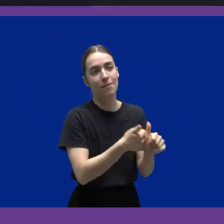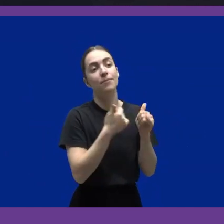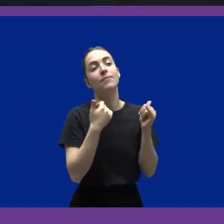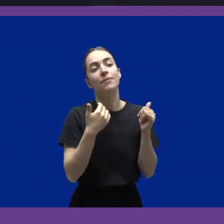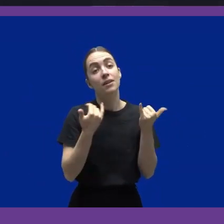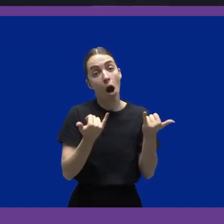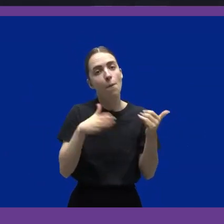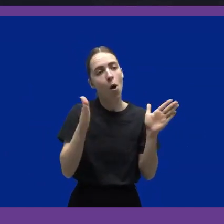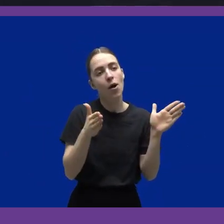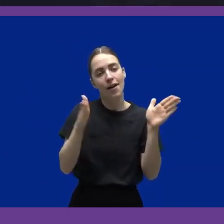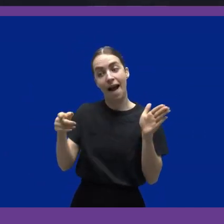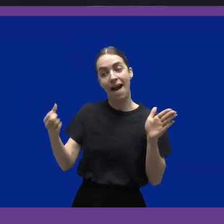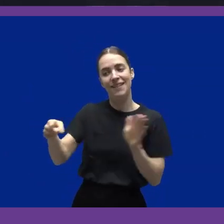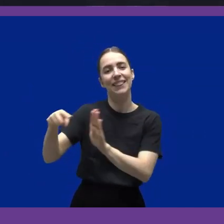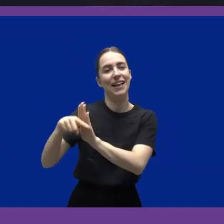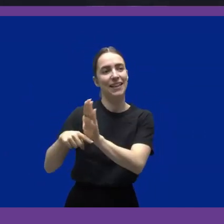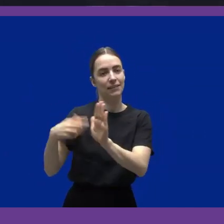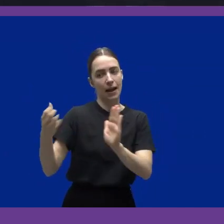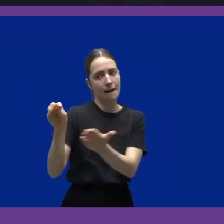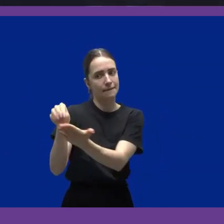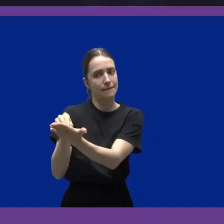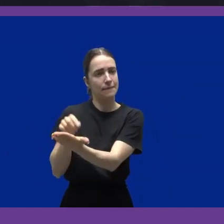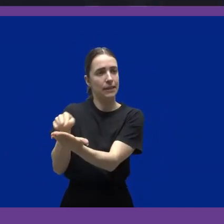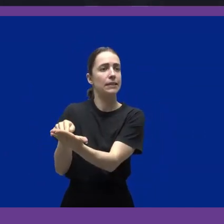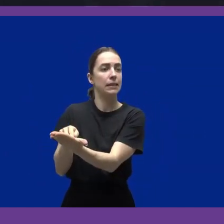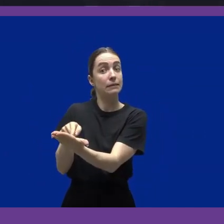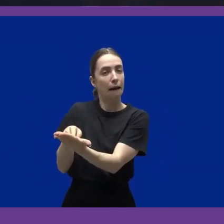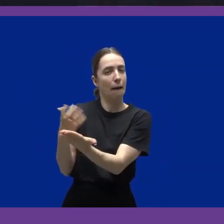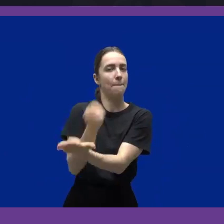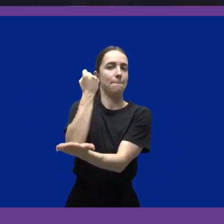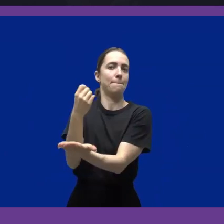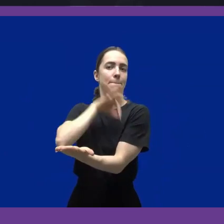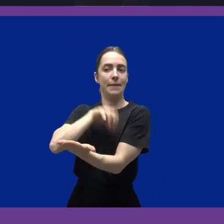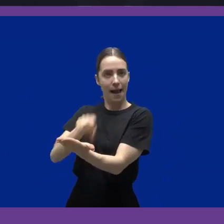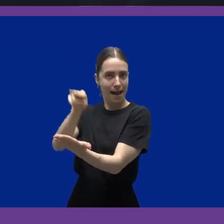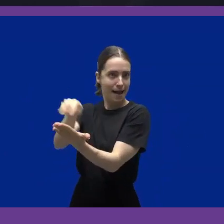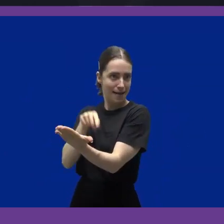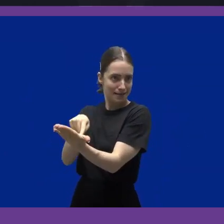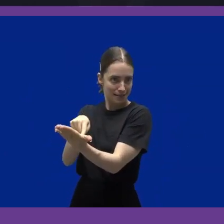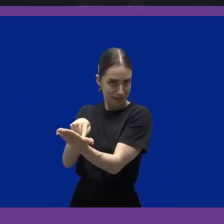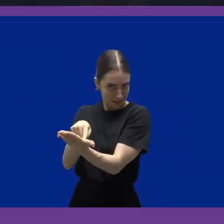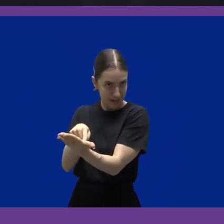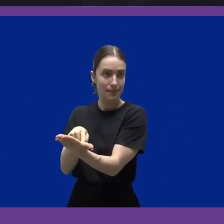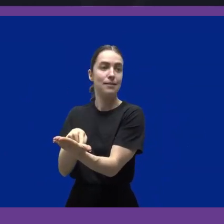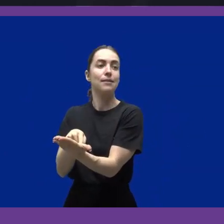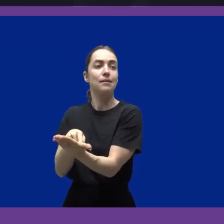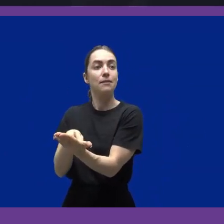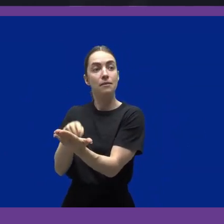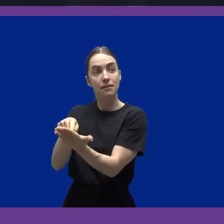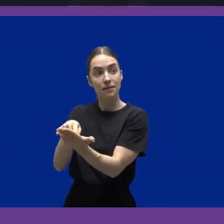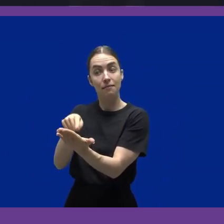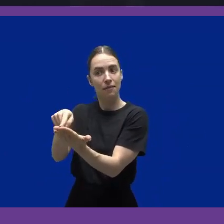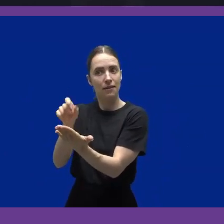in the directive and make sure that your product or service fulfill the directive, because they have already